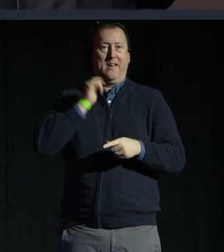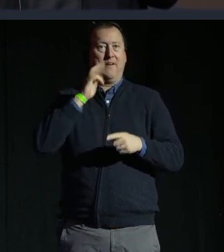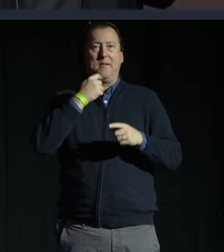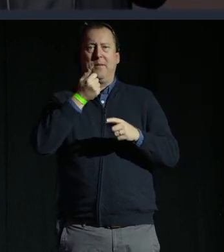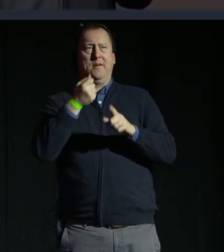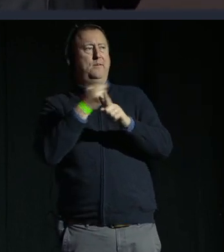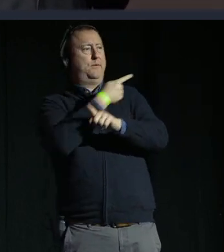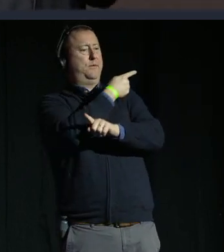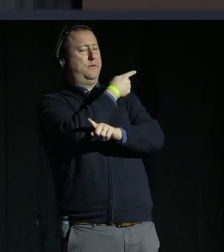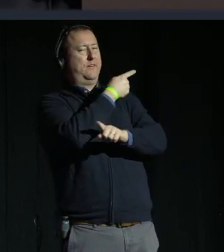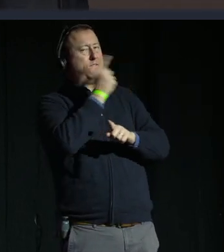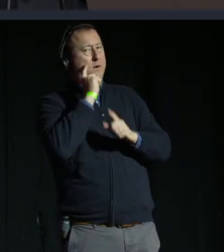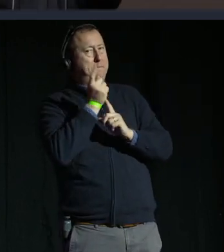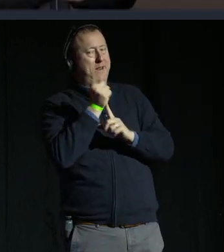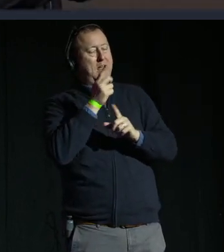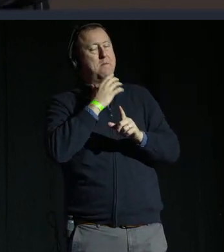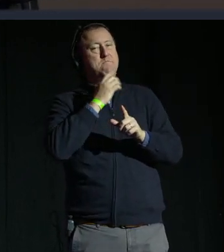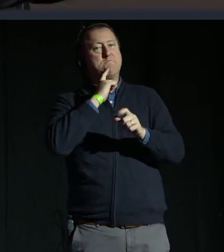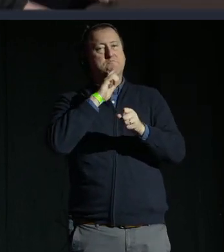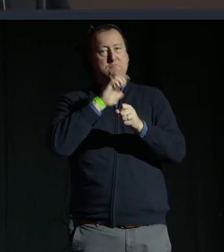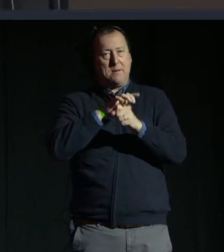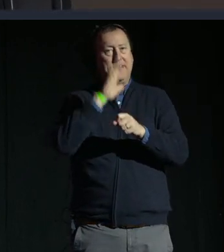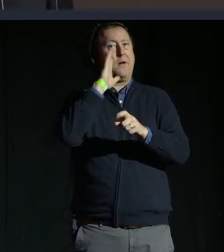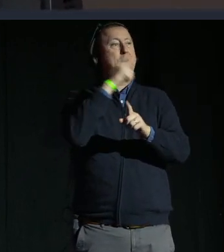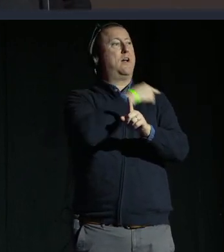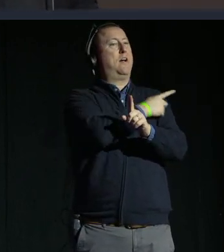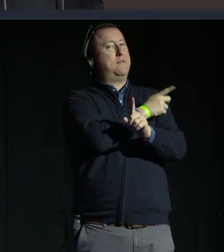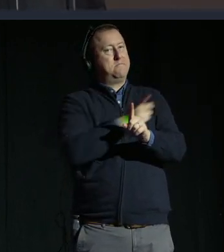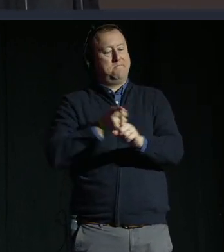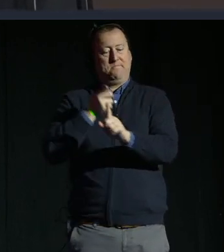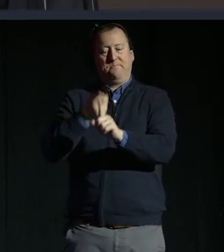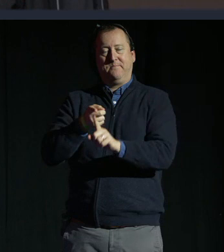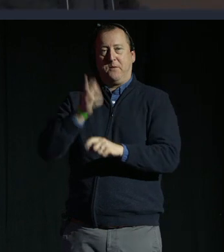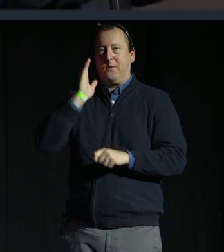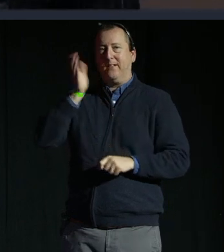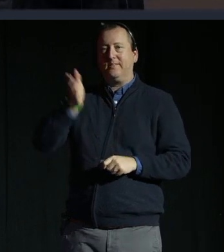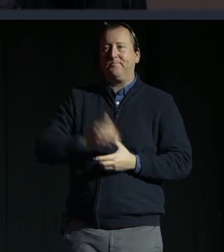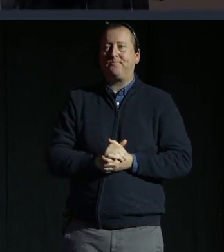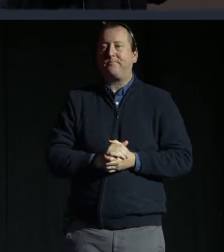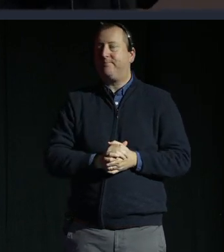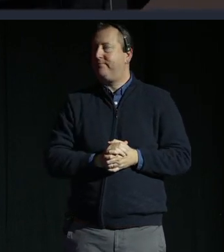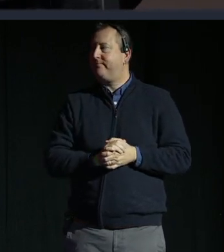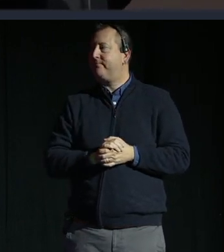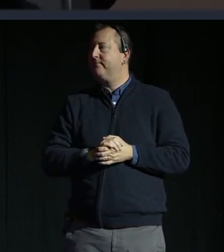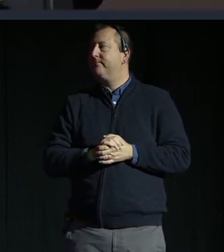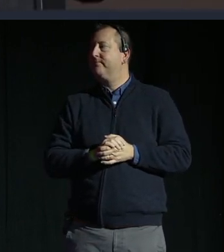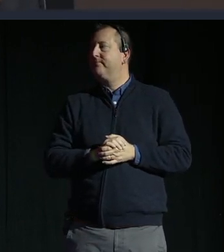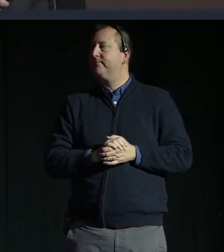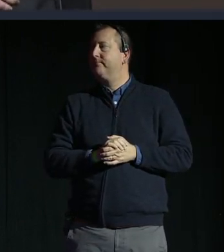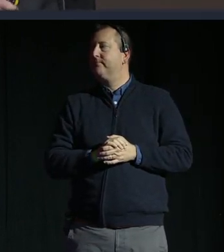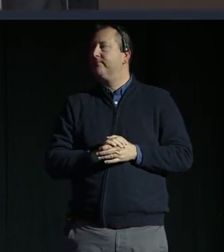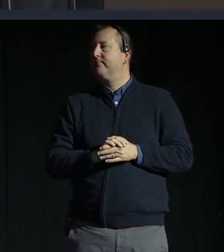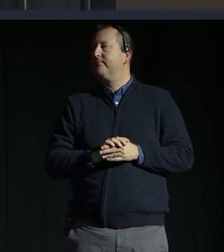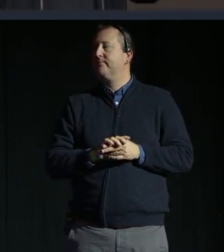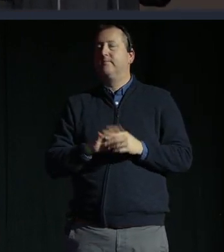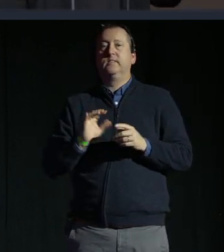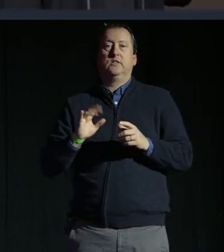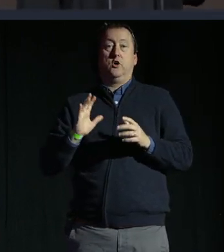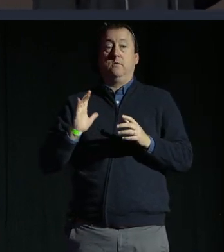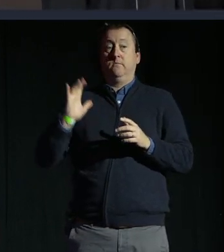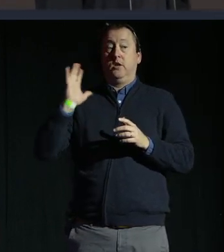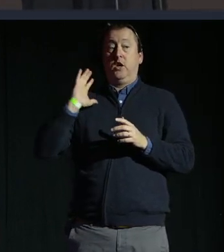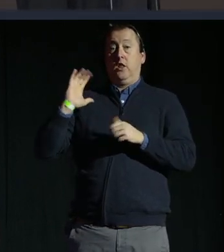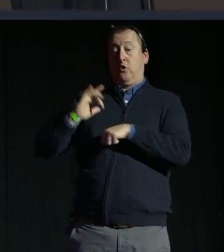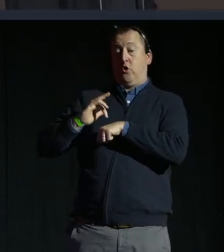minute. I promise I'll bring it back around. Okay, here we go. Early days